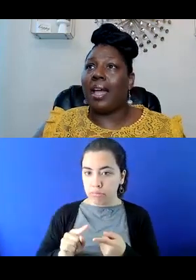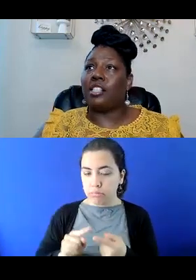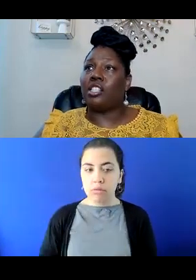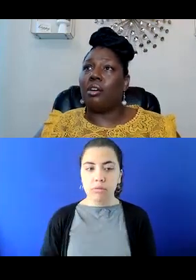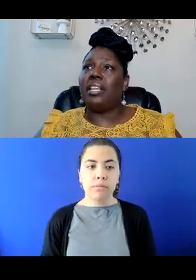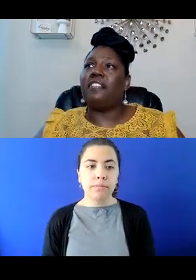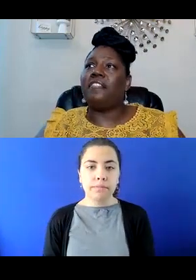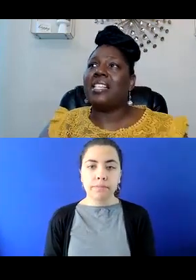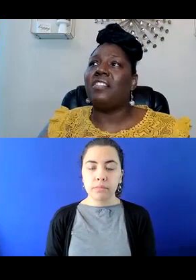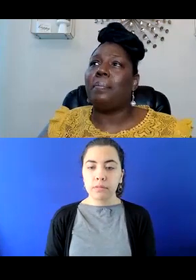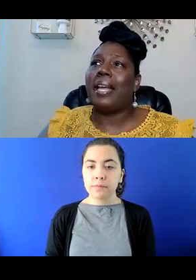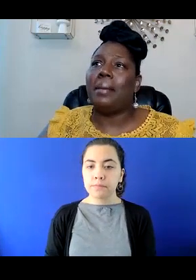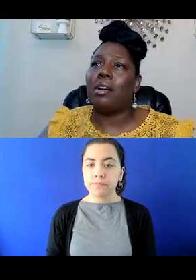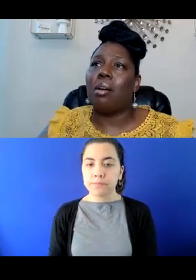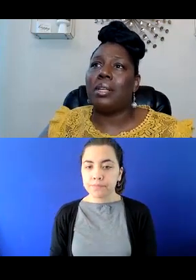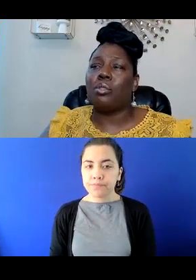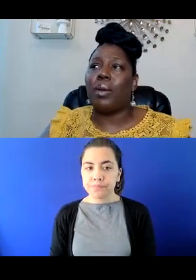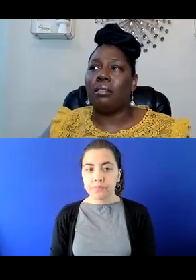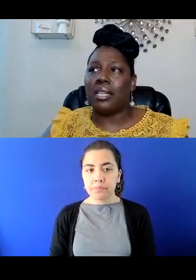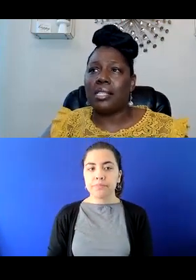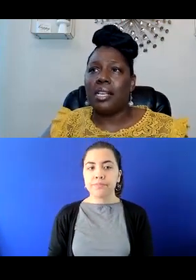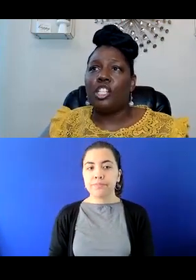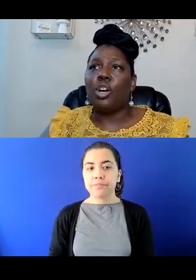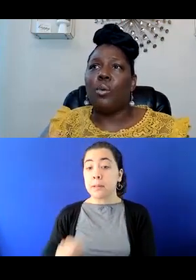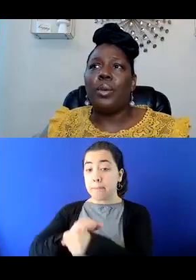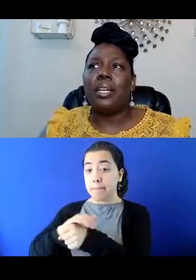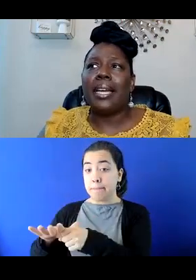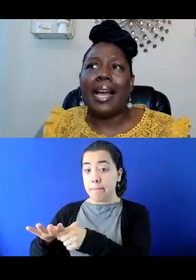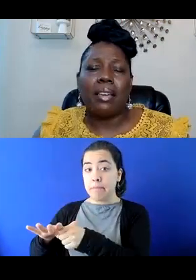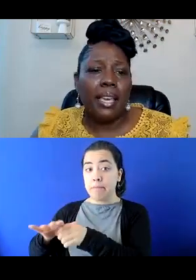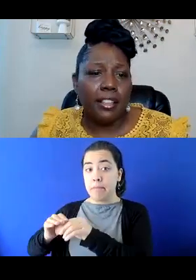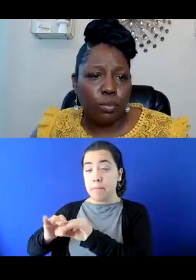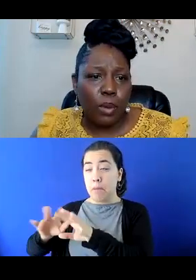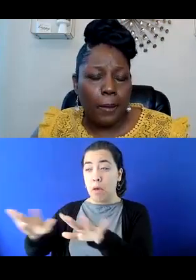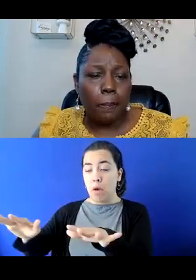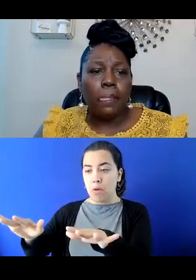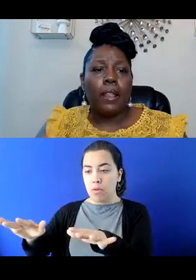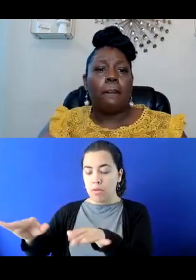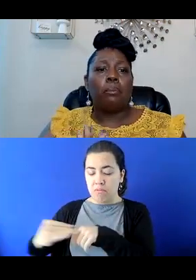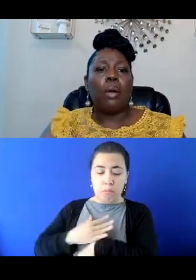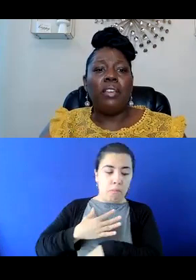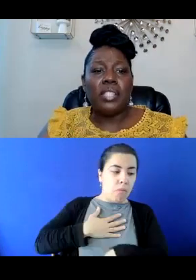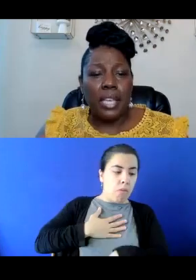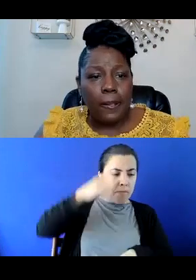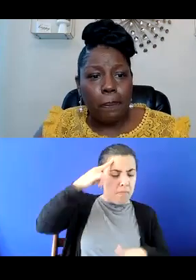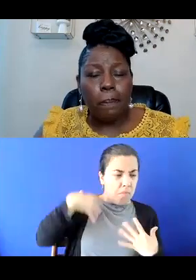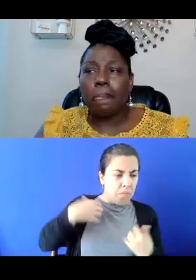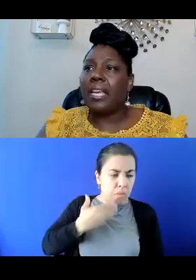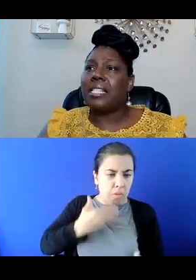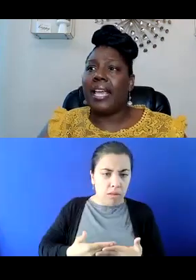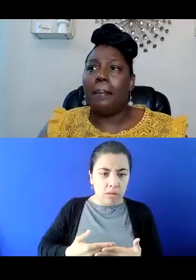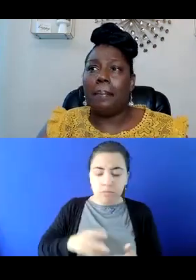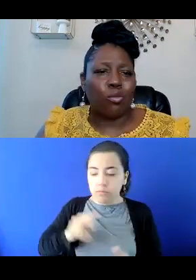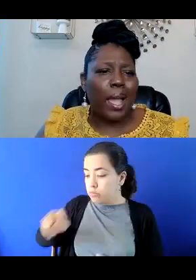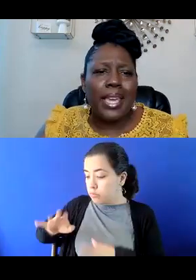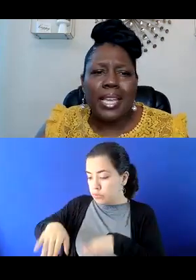All right, so the effects of the pandemic on mental wellness. So when we look at our kids, right, what we've seen is